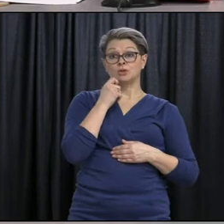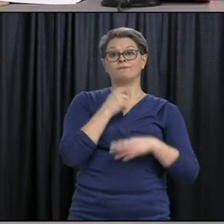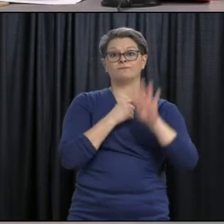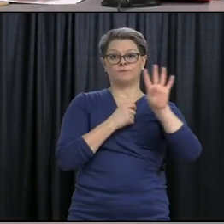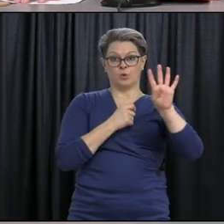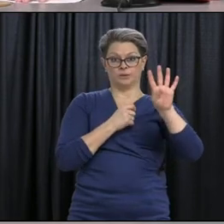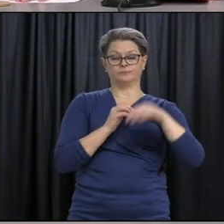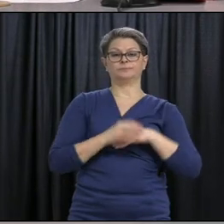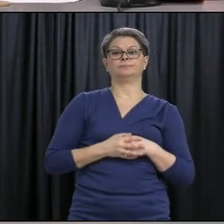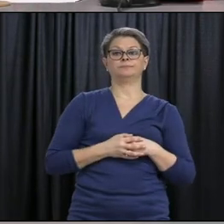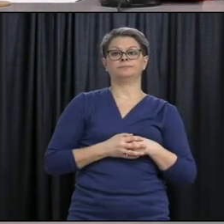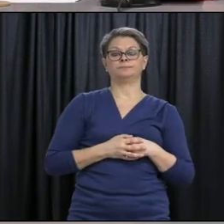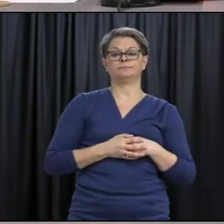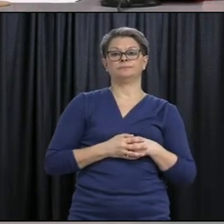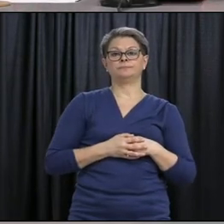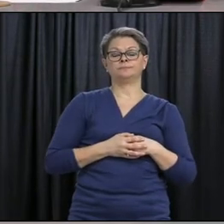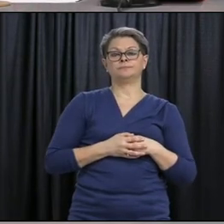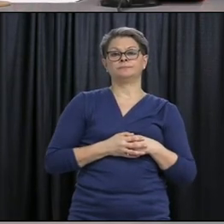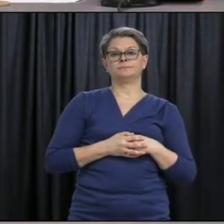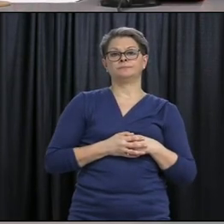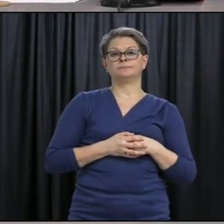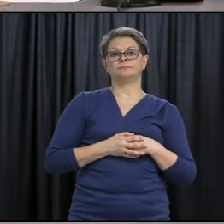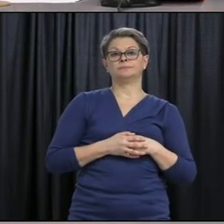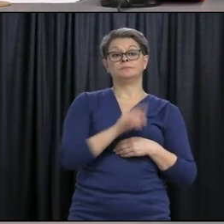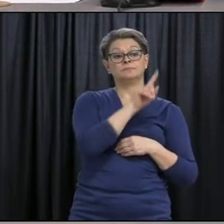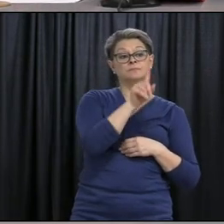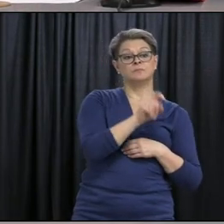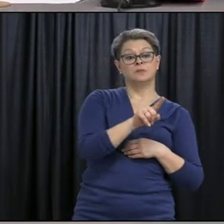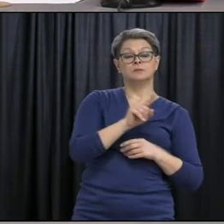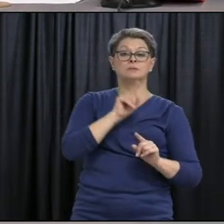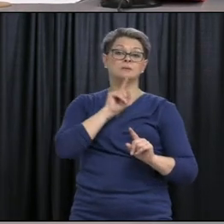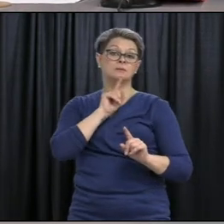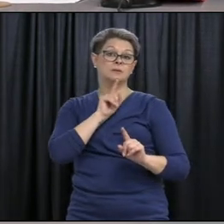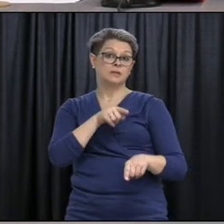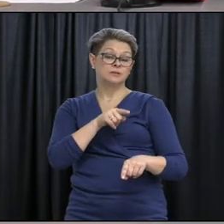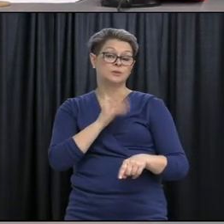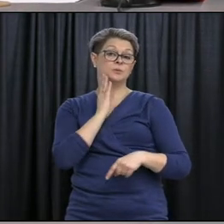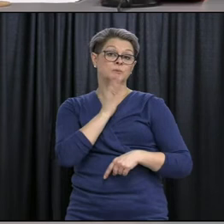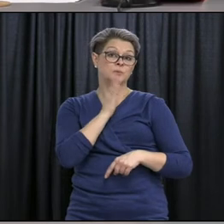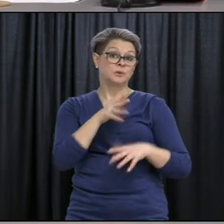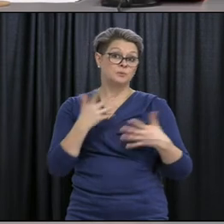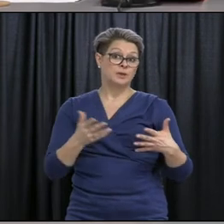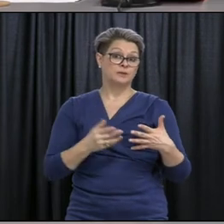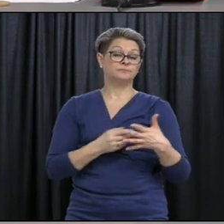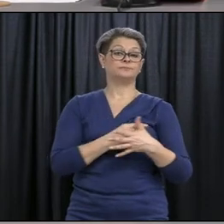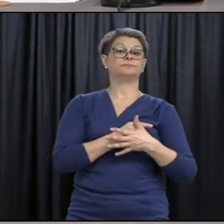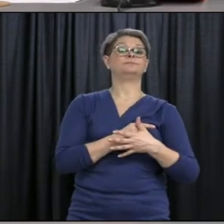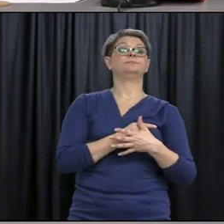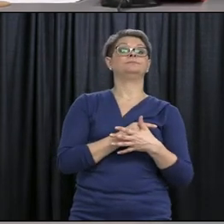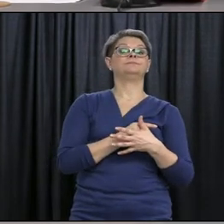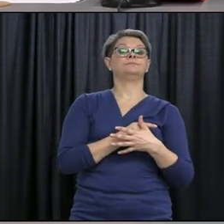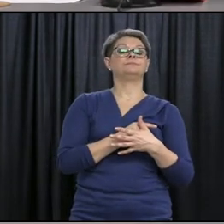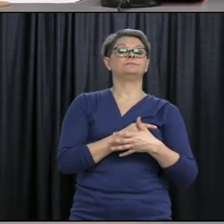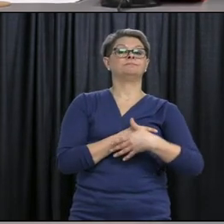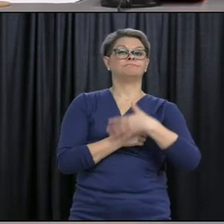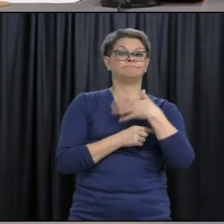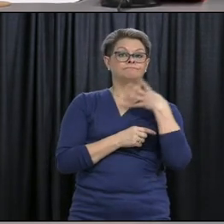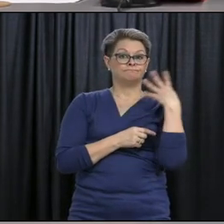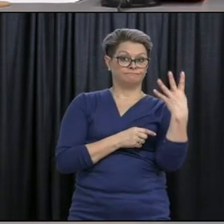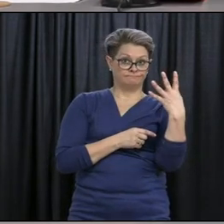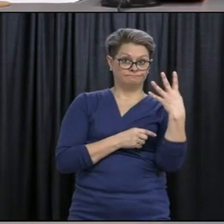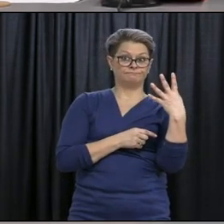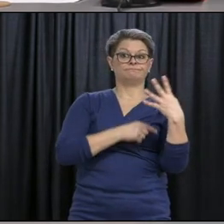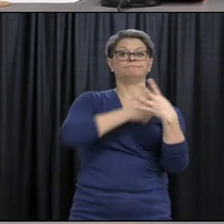today's announcement. The question and answer session will be conducted in one round, where each reporter will have the opportunity to ask